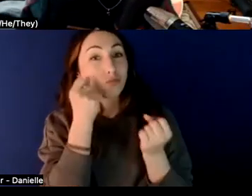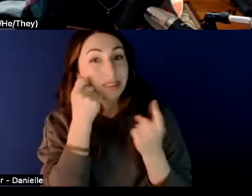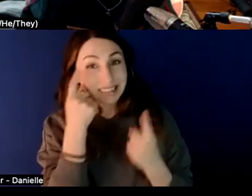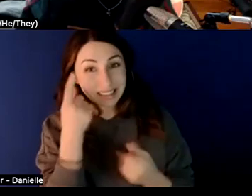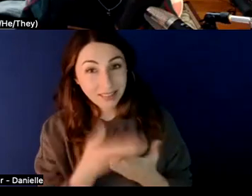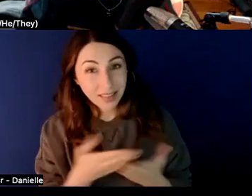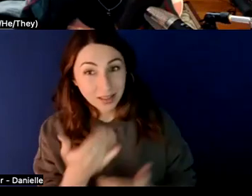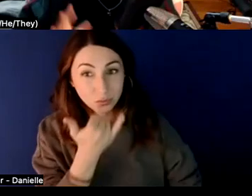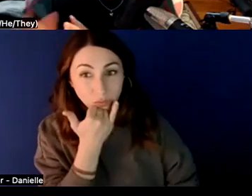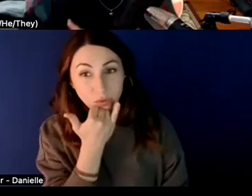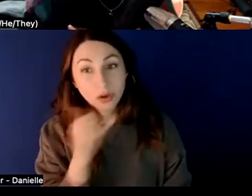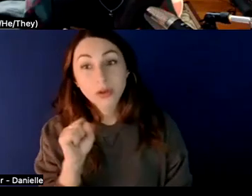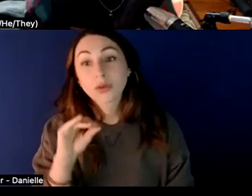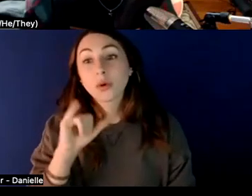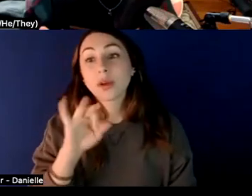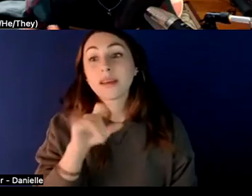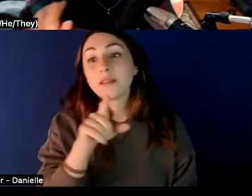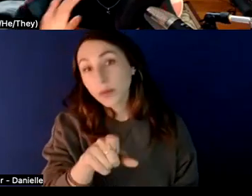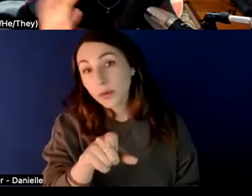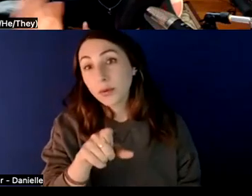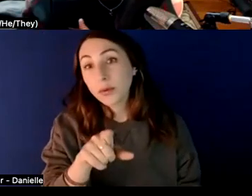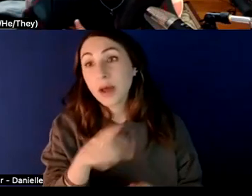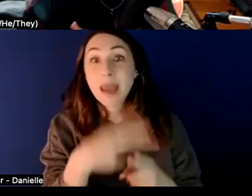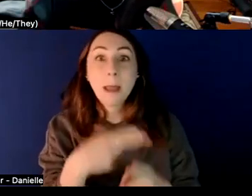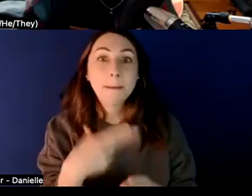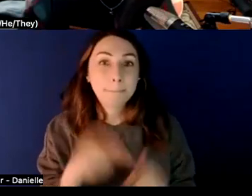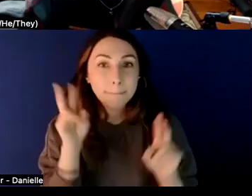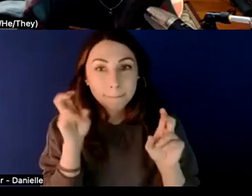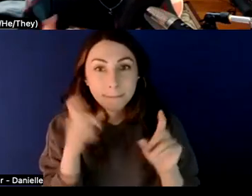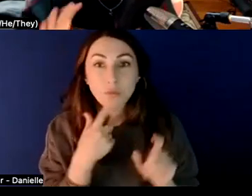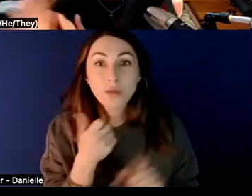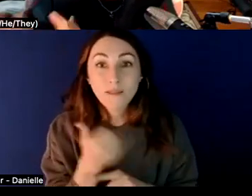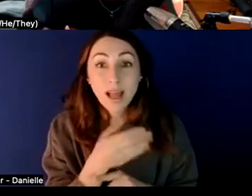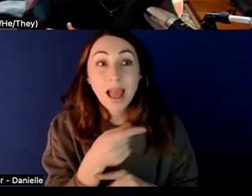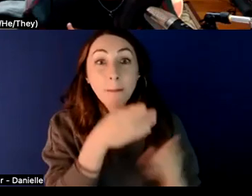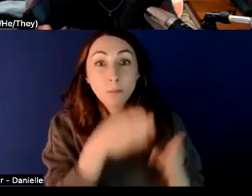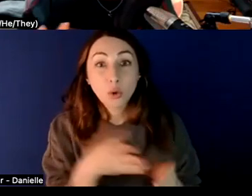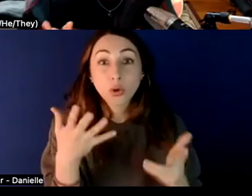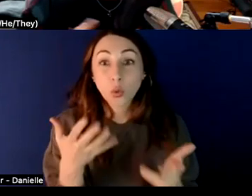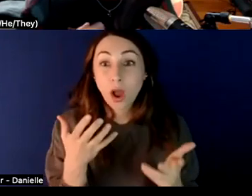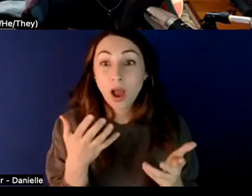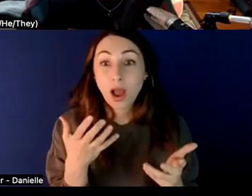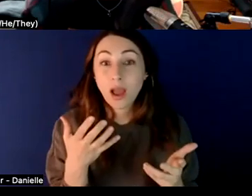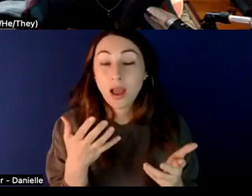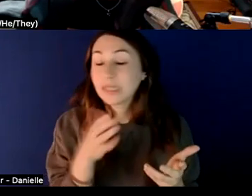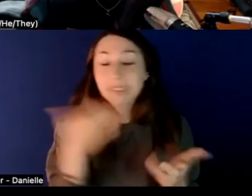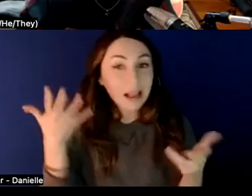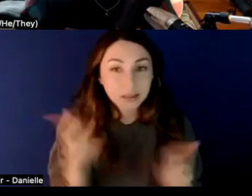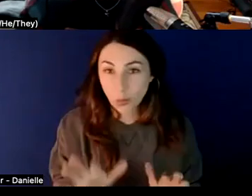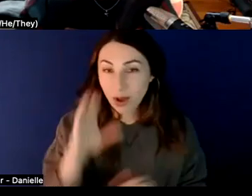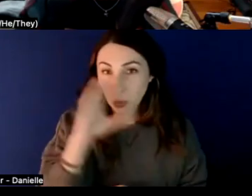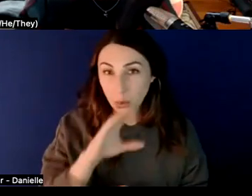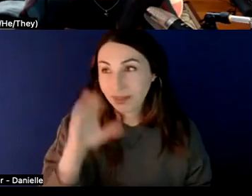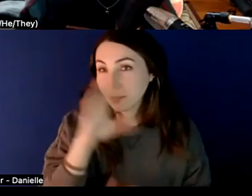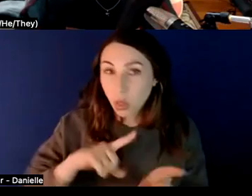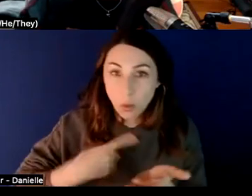my point too, is like, if you're naming red flags and the person won't explore them with you, that's an even bigger red flag. But yeah,